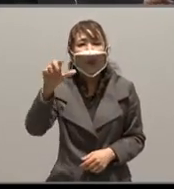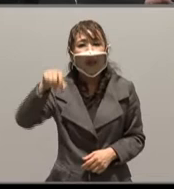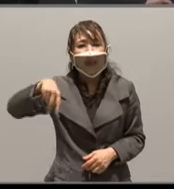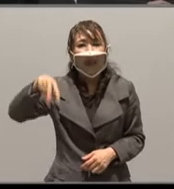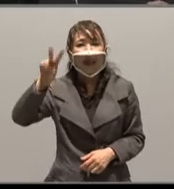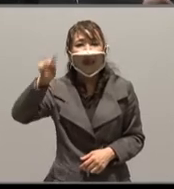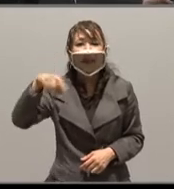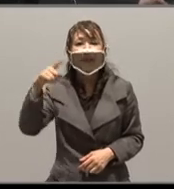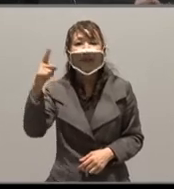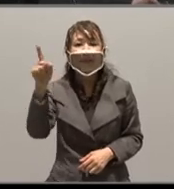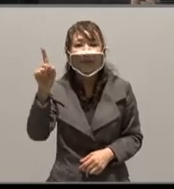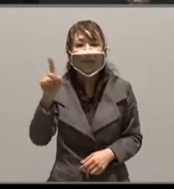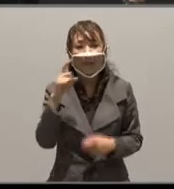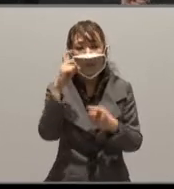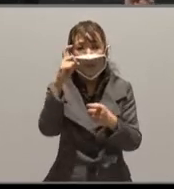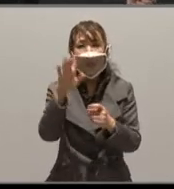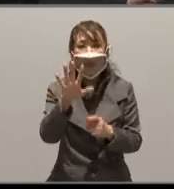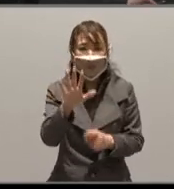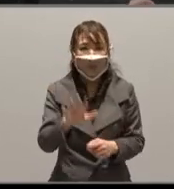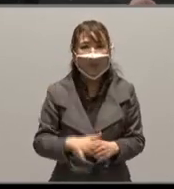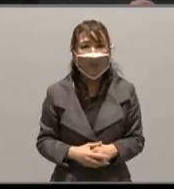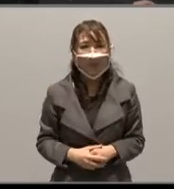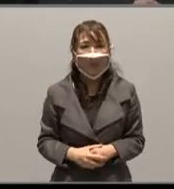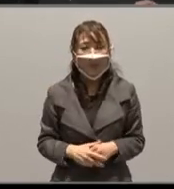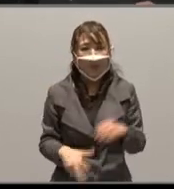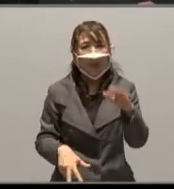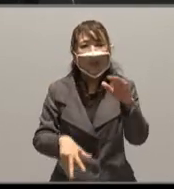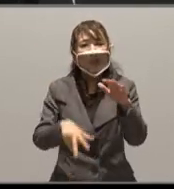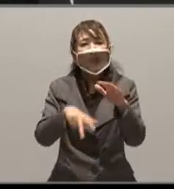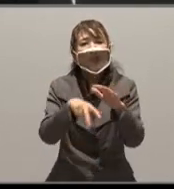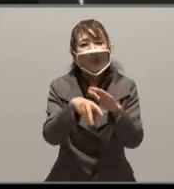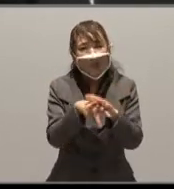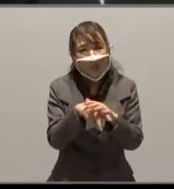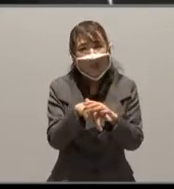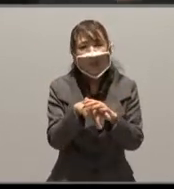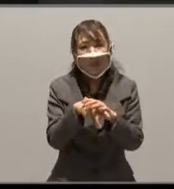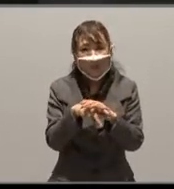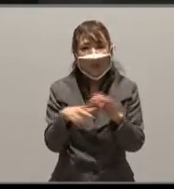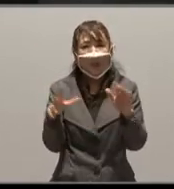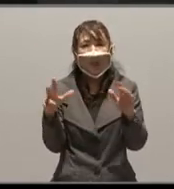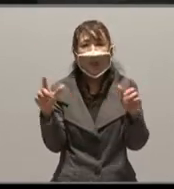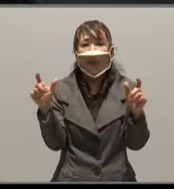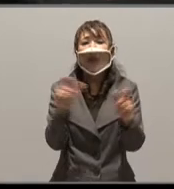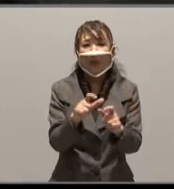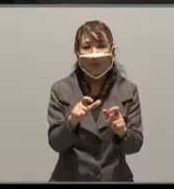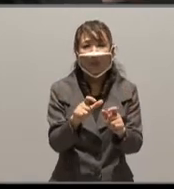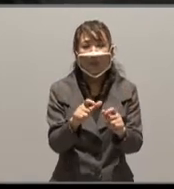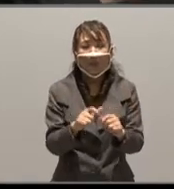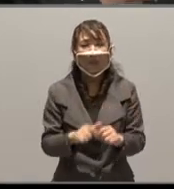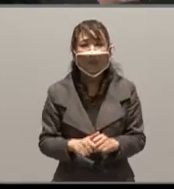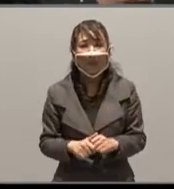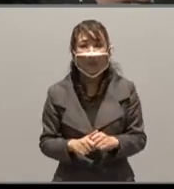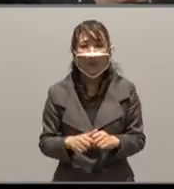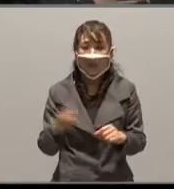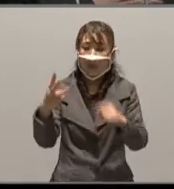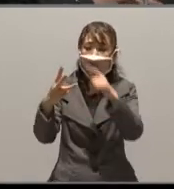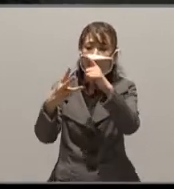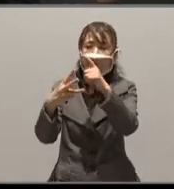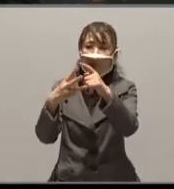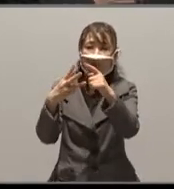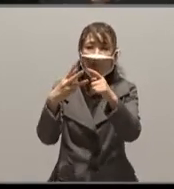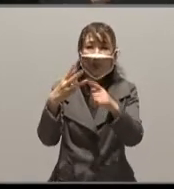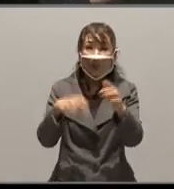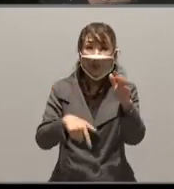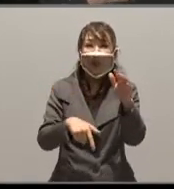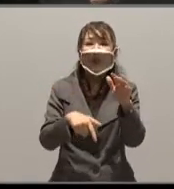Mental stress hormone, adrenaline, physical stress hormone, noradrenaline, and overall stress hormone is cortisol. These are the three